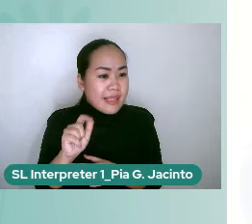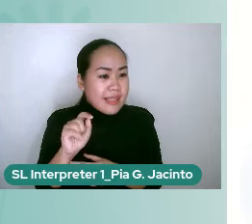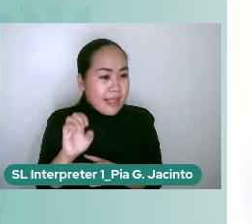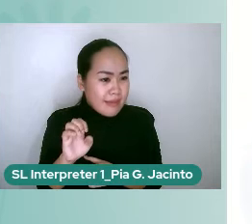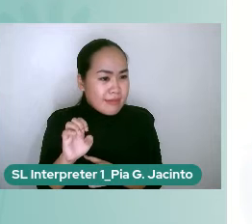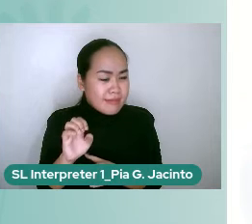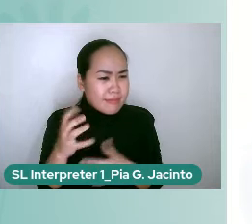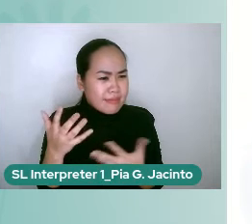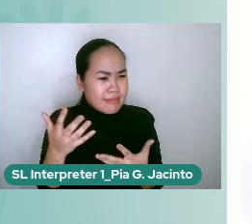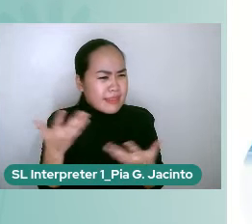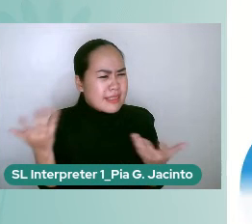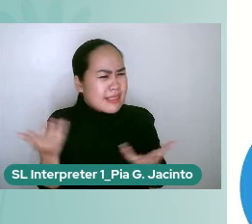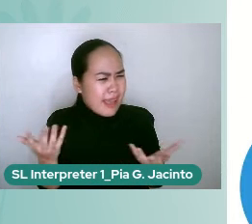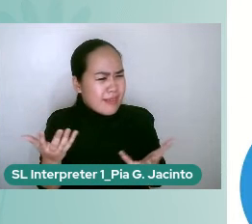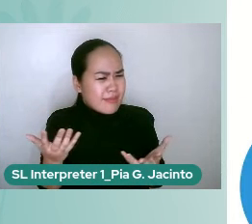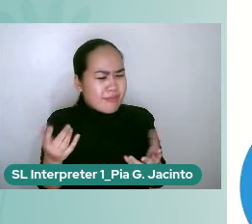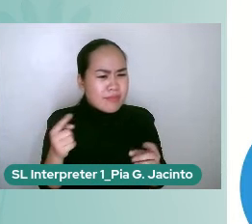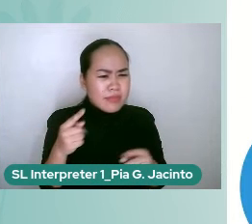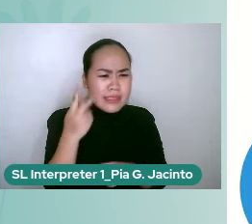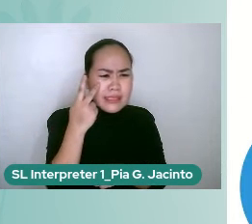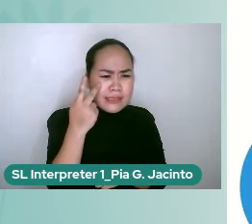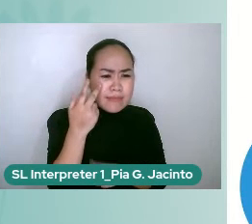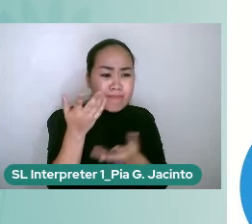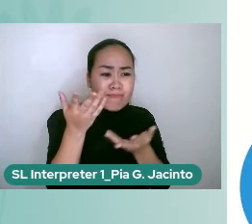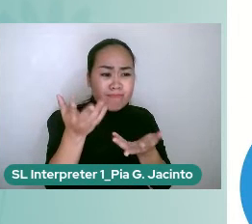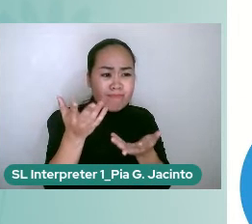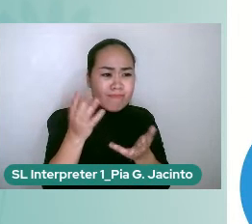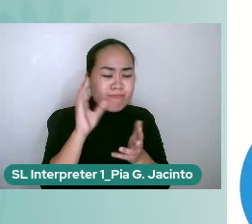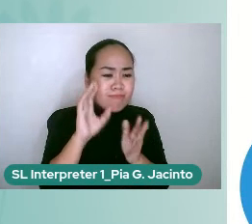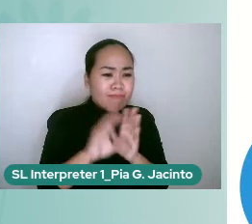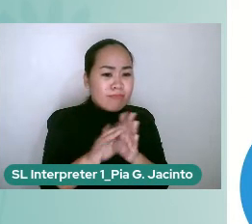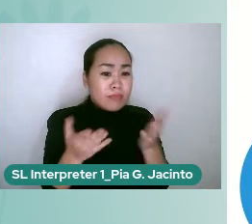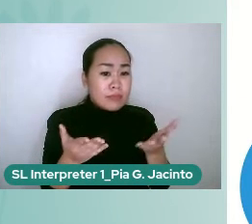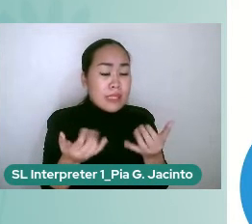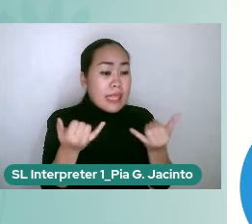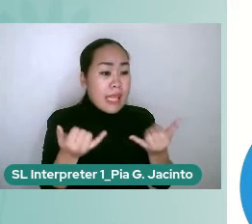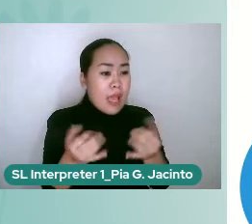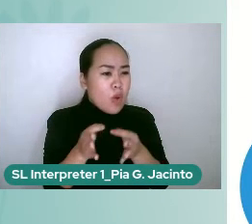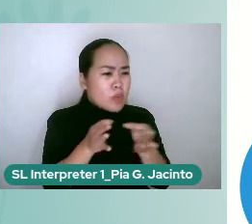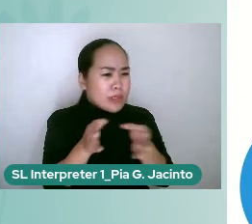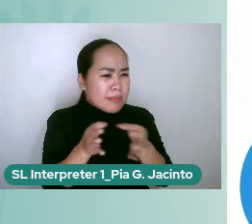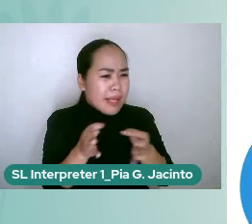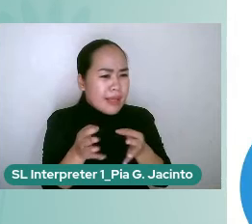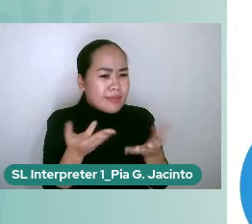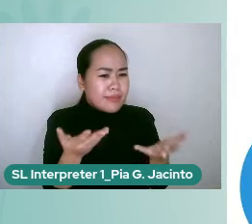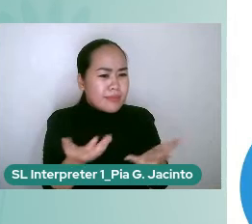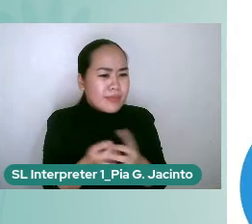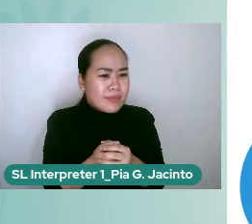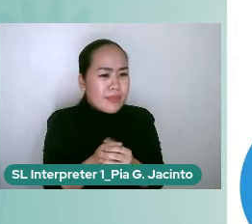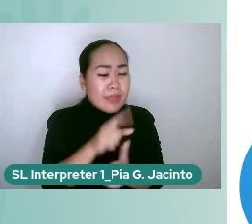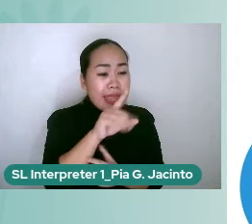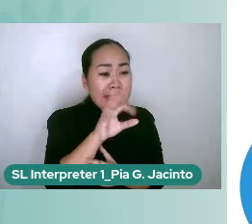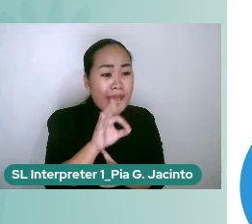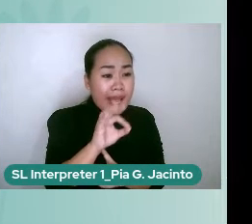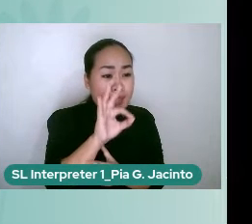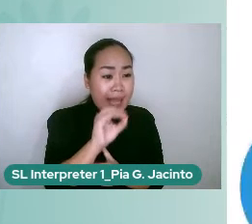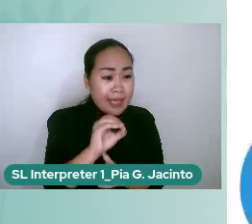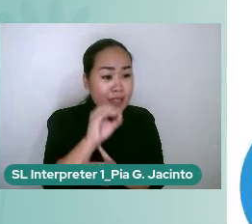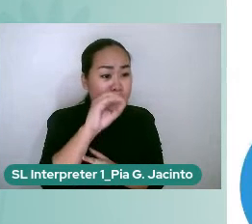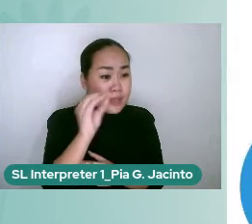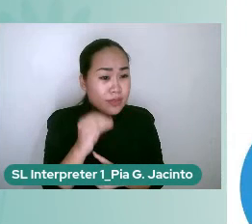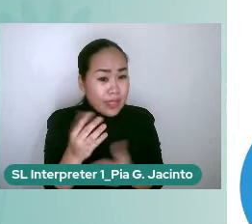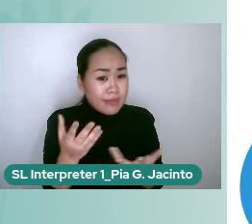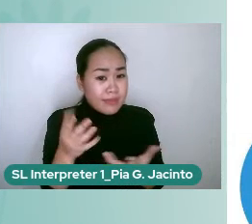road to reach that age standardized incidence rate. It is now explained as the well-known 90, 70, 90,